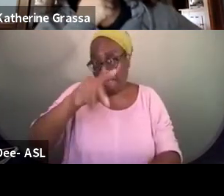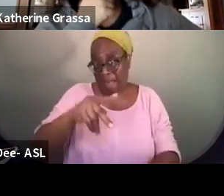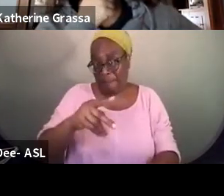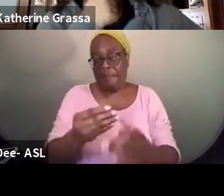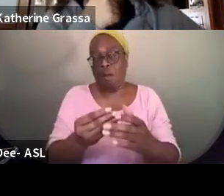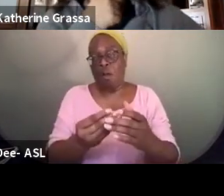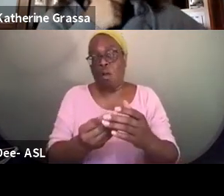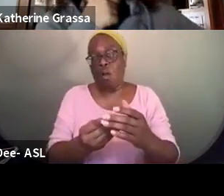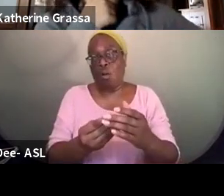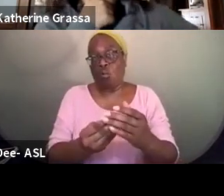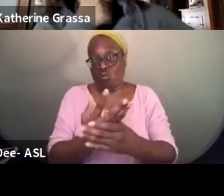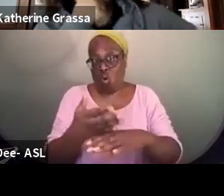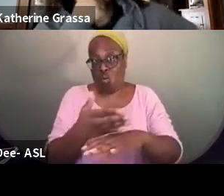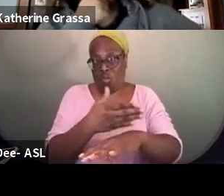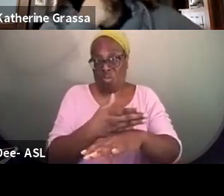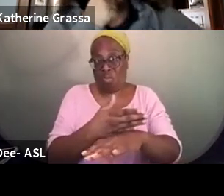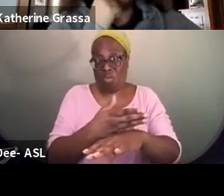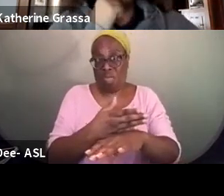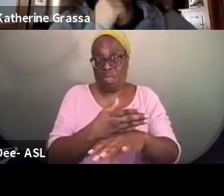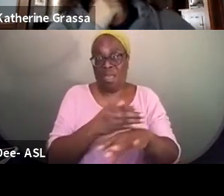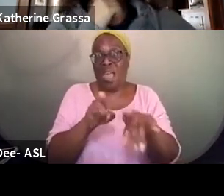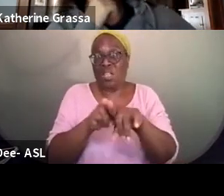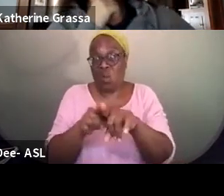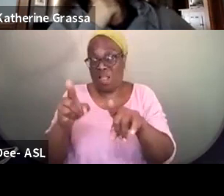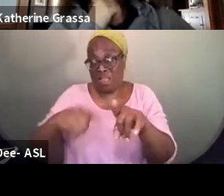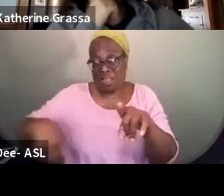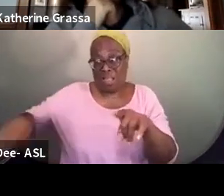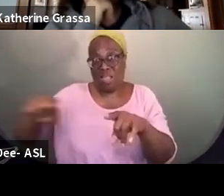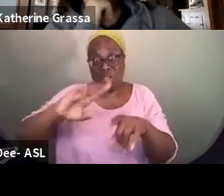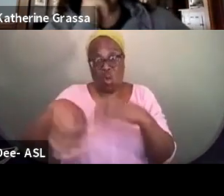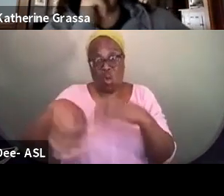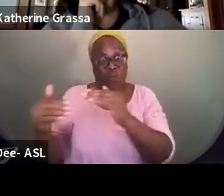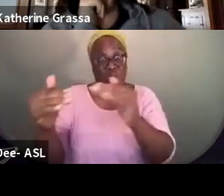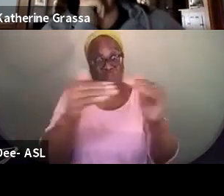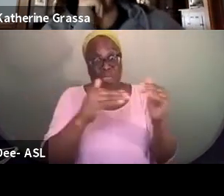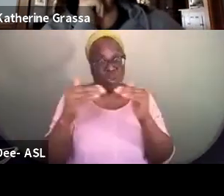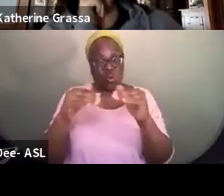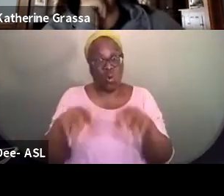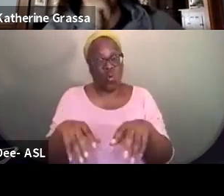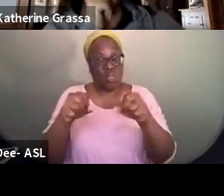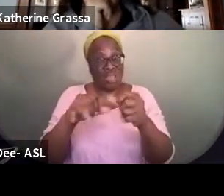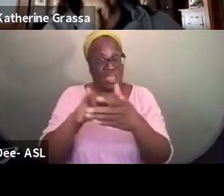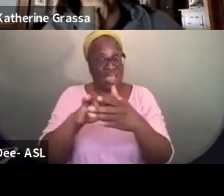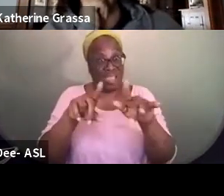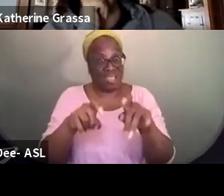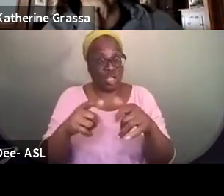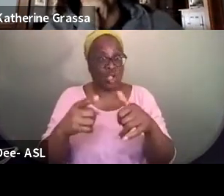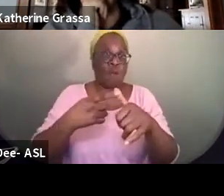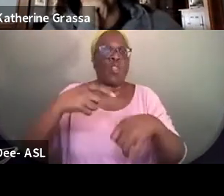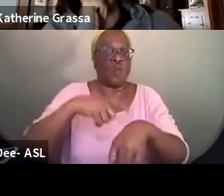their peers who would be taking MAP growth for the first time in order to make that happen as well.